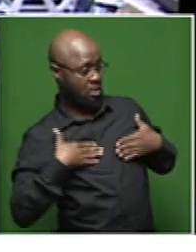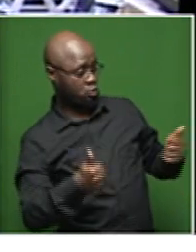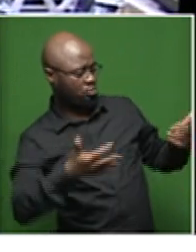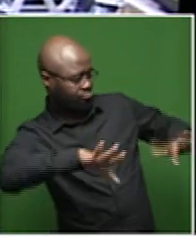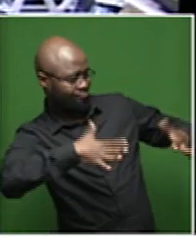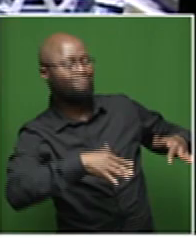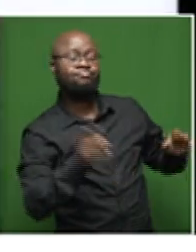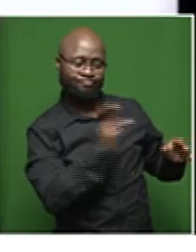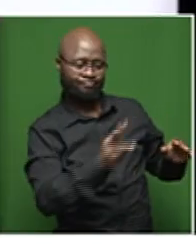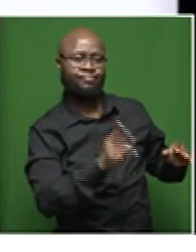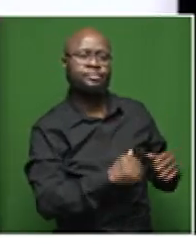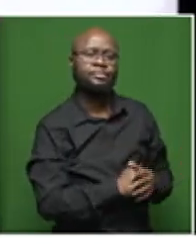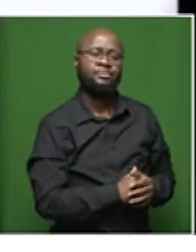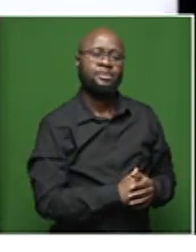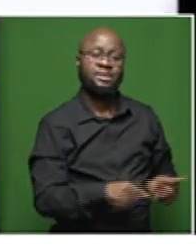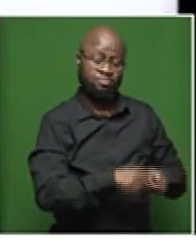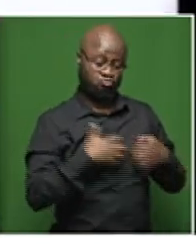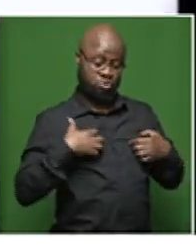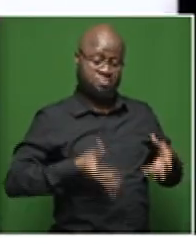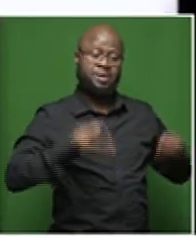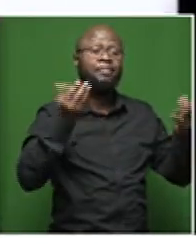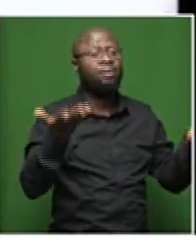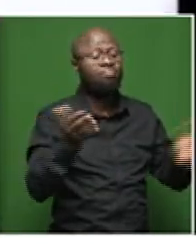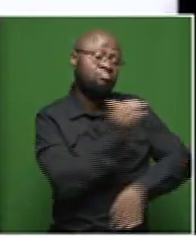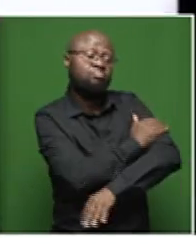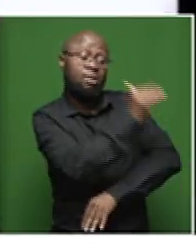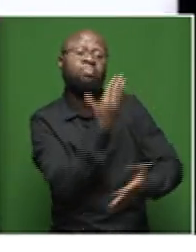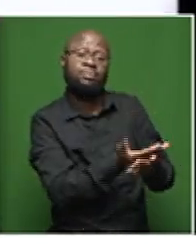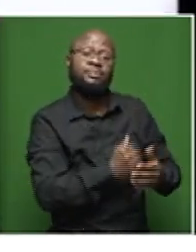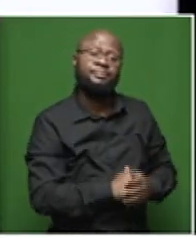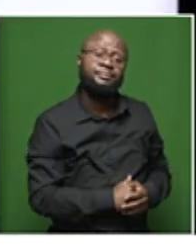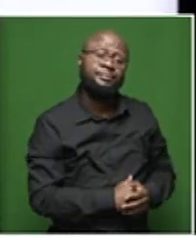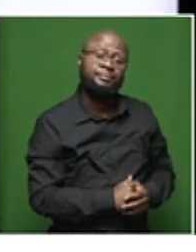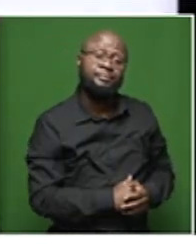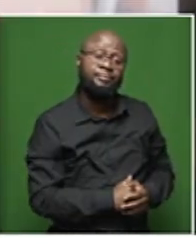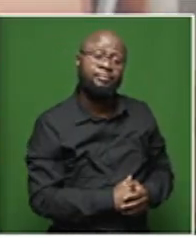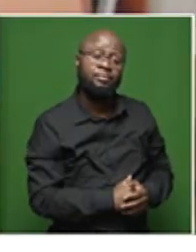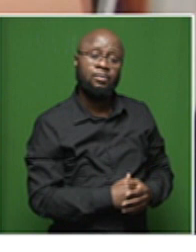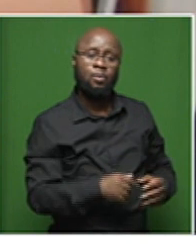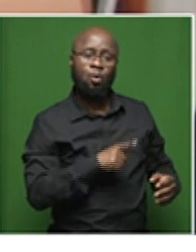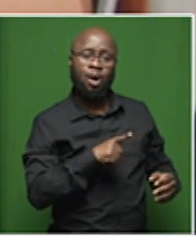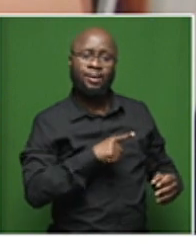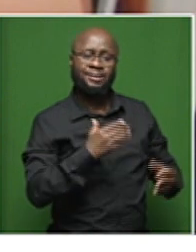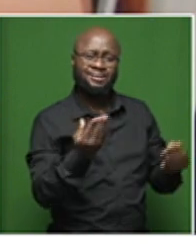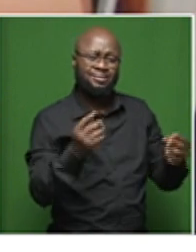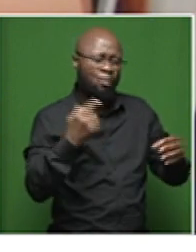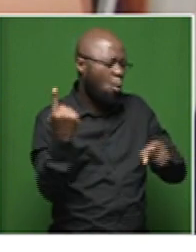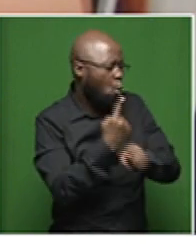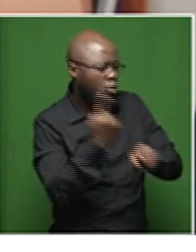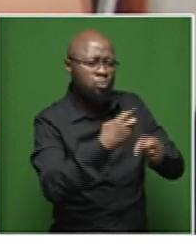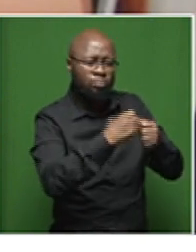is another contributor. And then we get to the eating diet. If you're adding a lot of salt in your